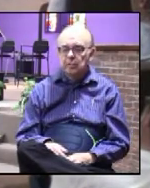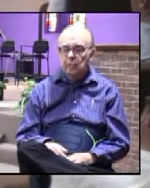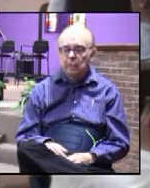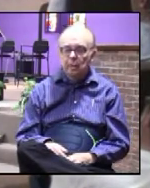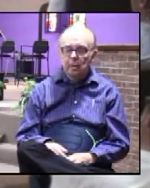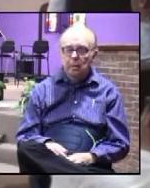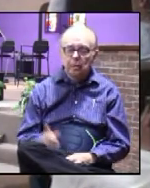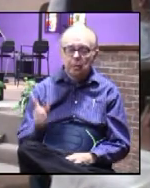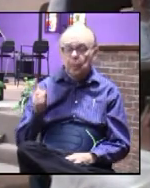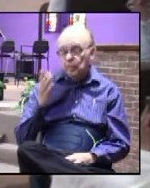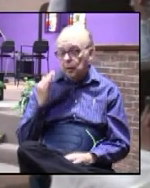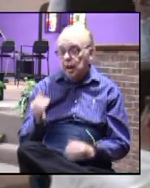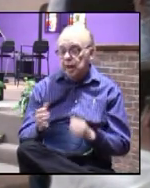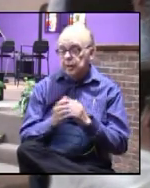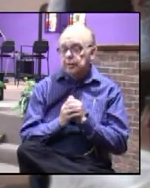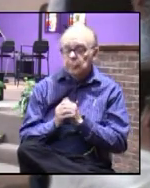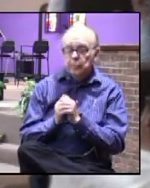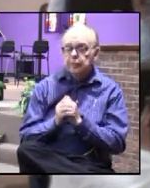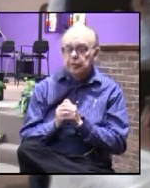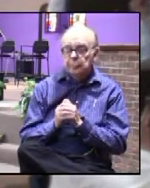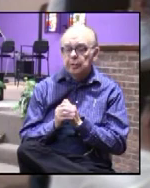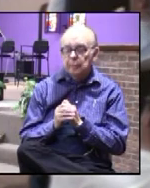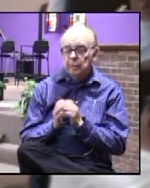to worship him.